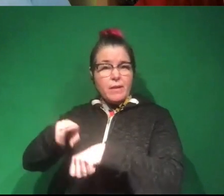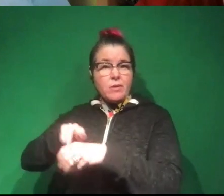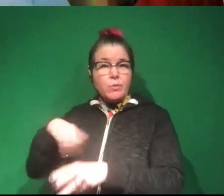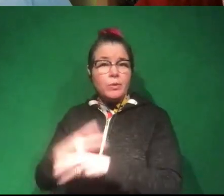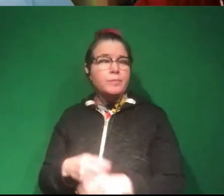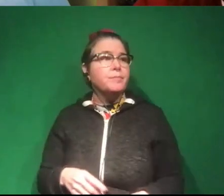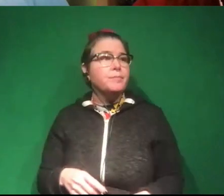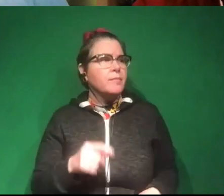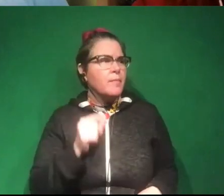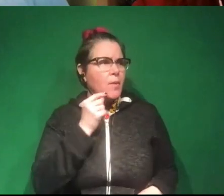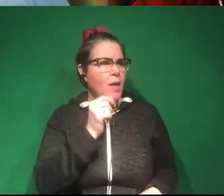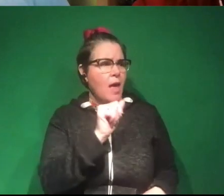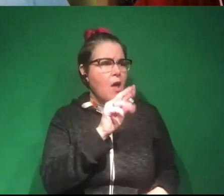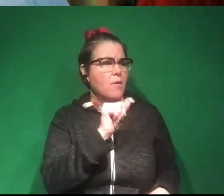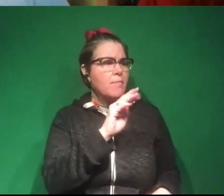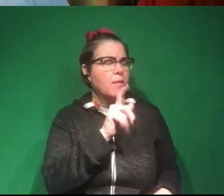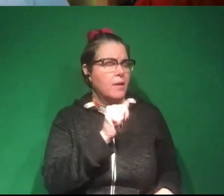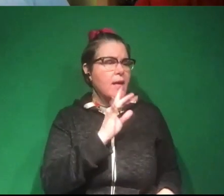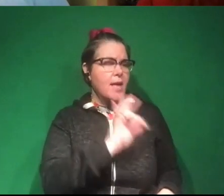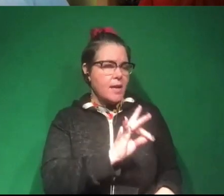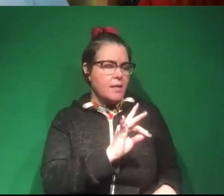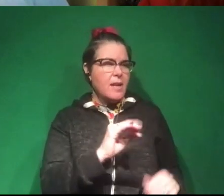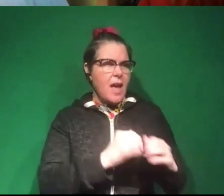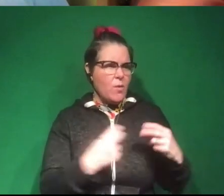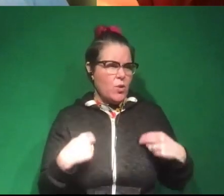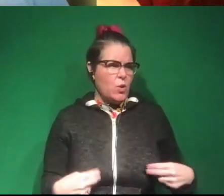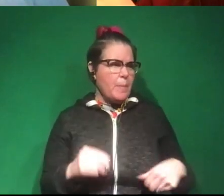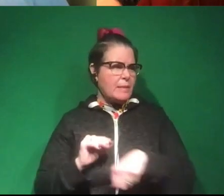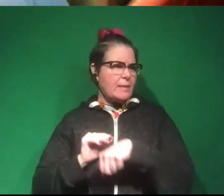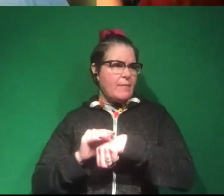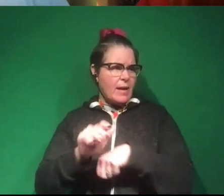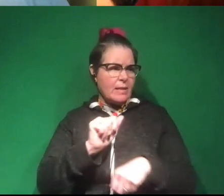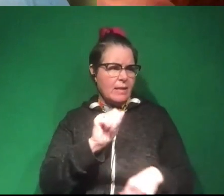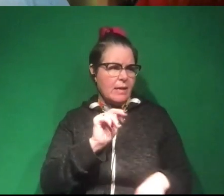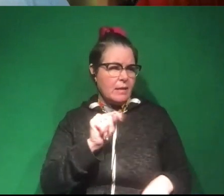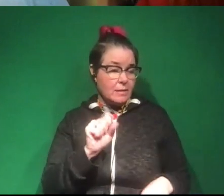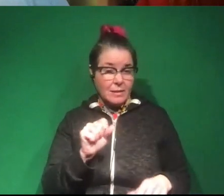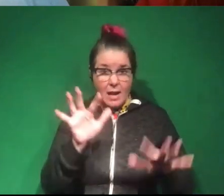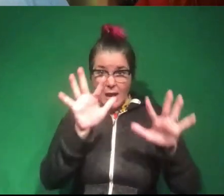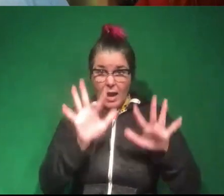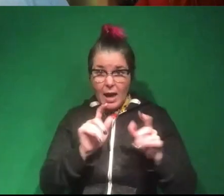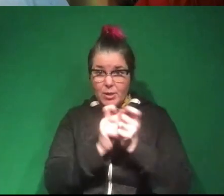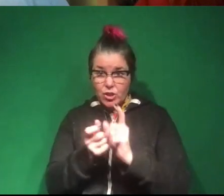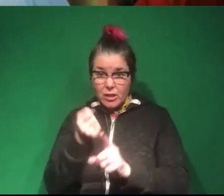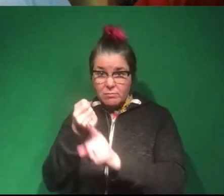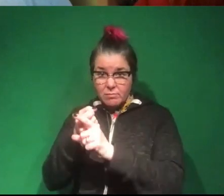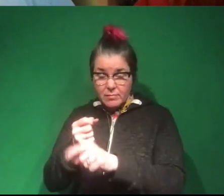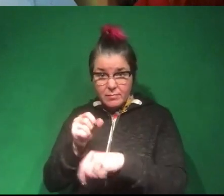We've got Arabella, age 8, wants to know, how do humans affect ants? And I guess I'll add on to that, is climate change affecting ants at